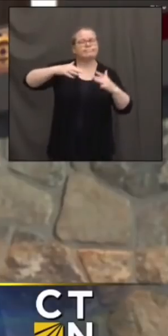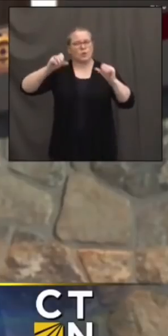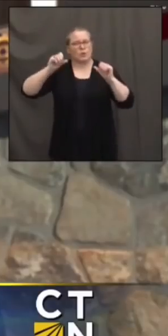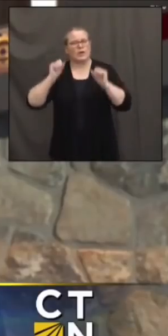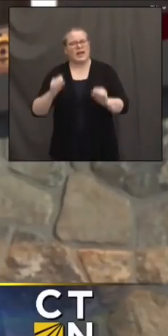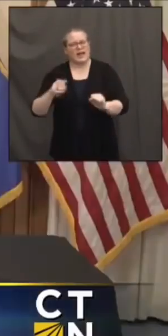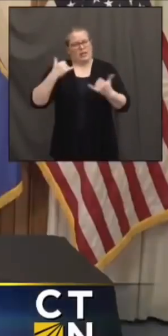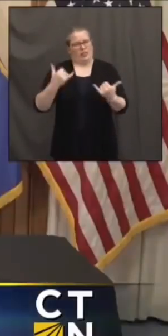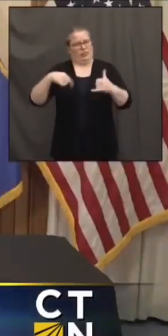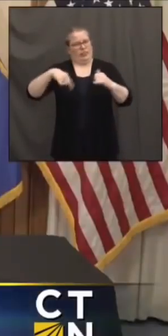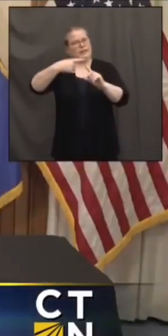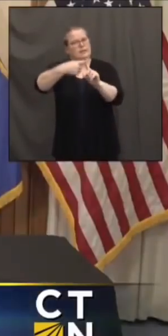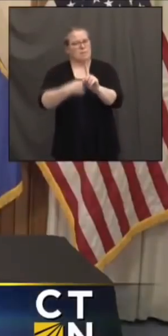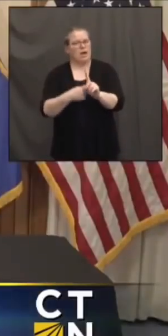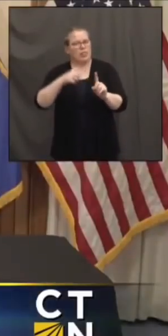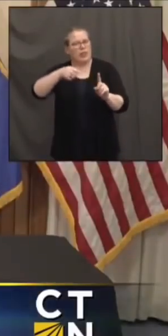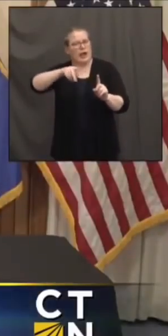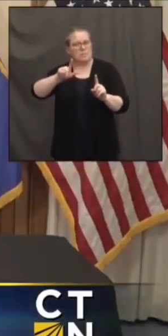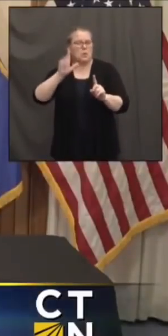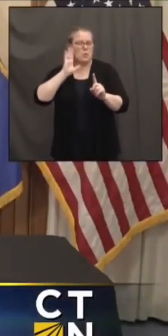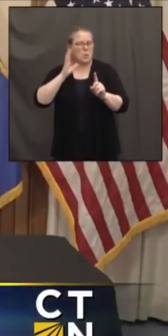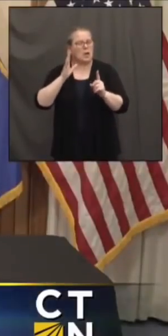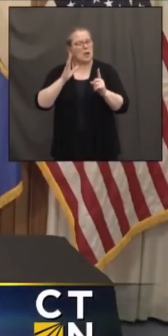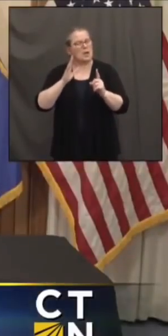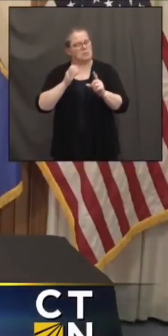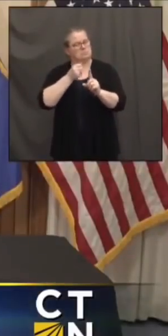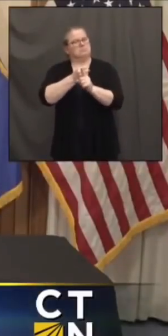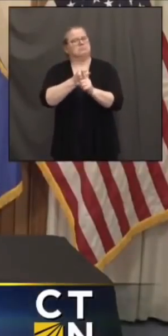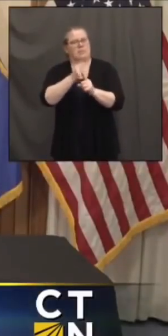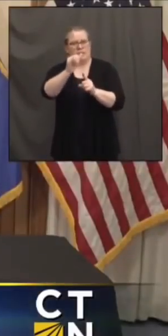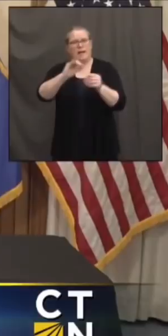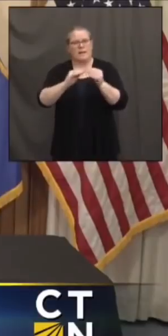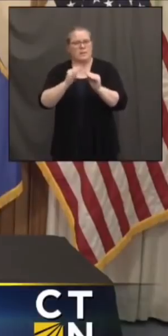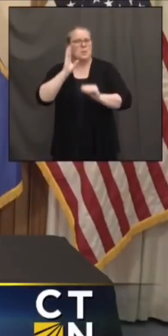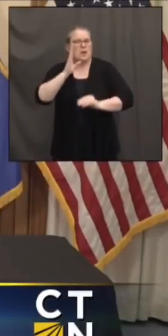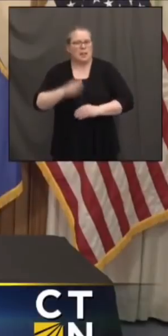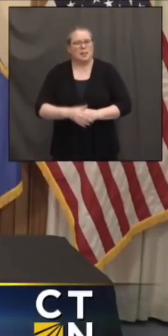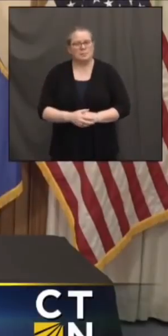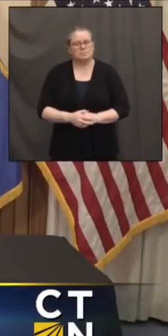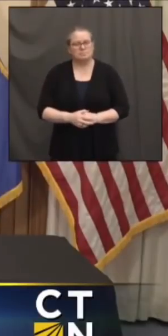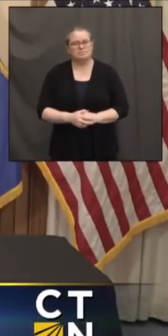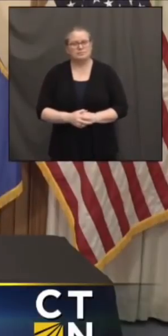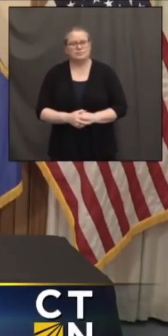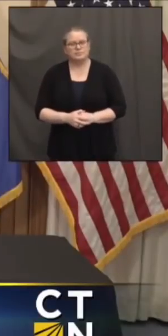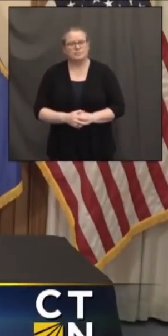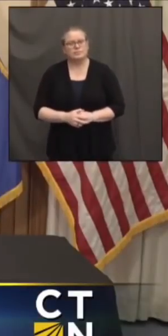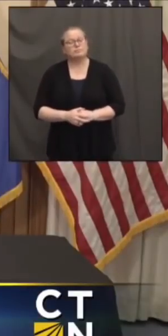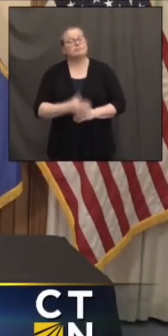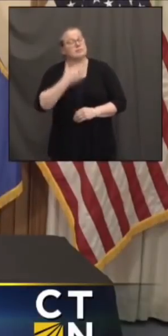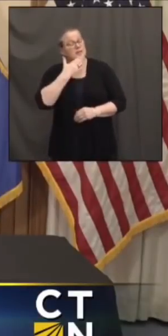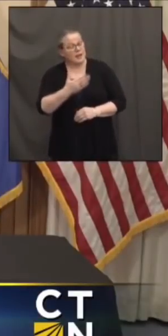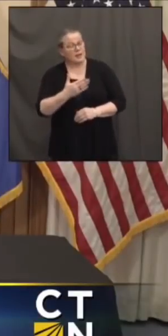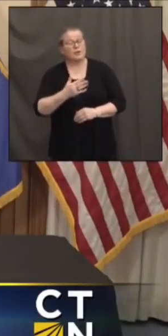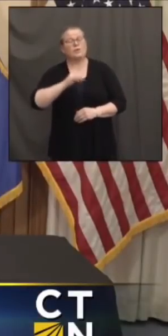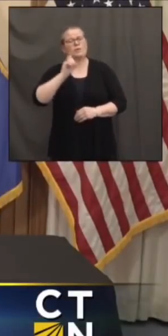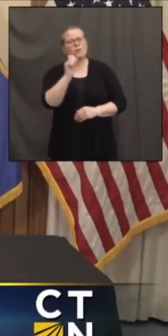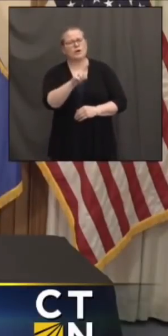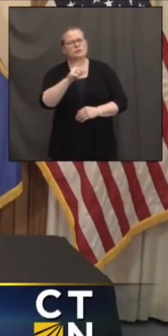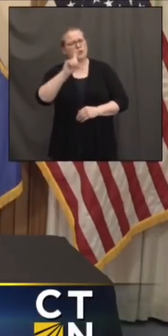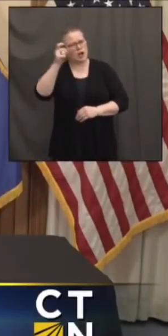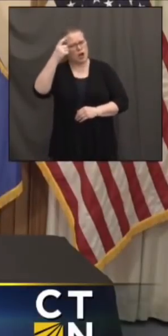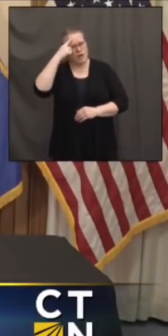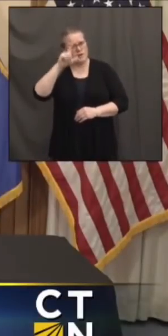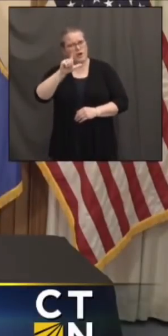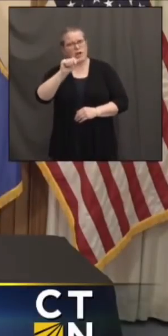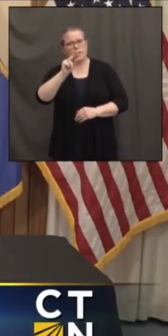month. Thank you, Doctor. And a real quick question for Governor Lamont. You know, last week, if my numbers are correct,